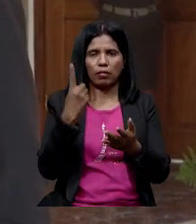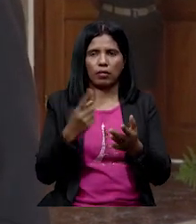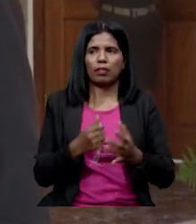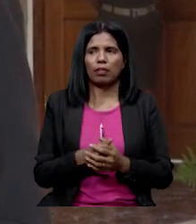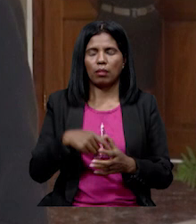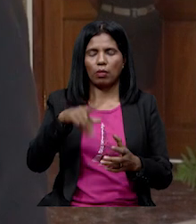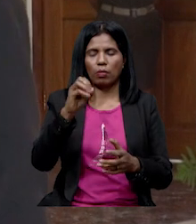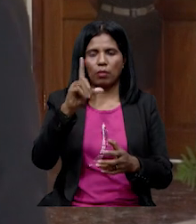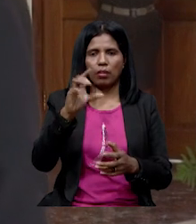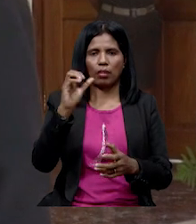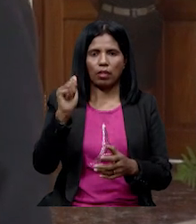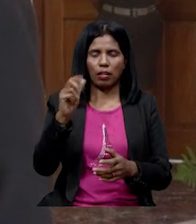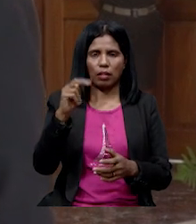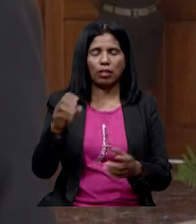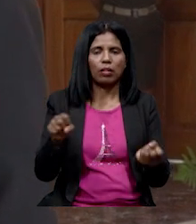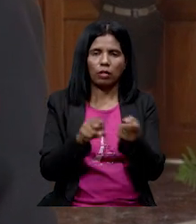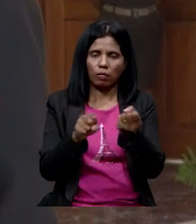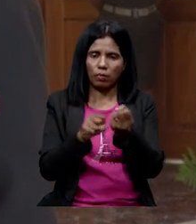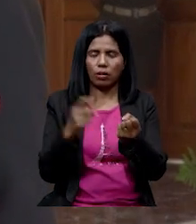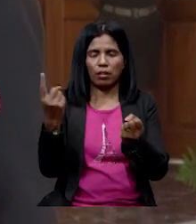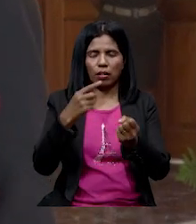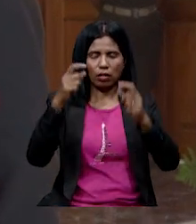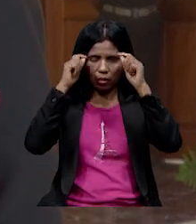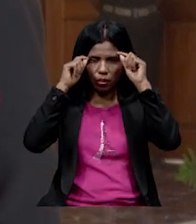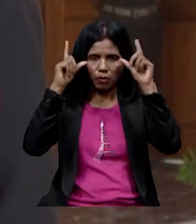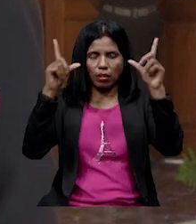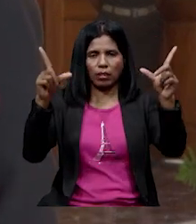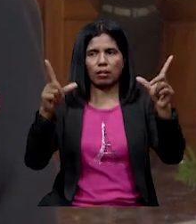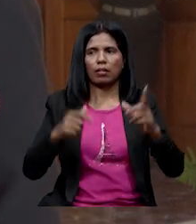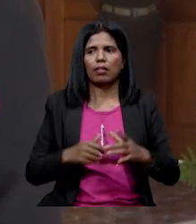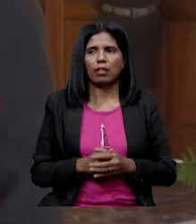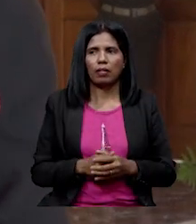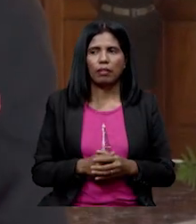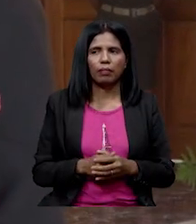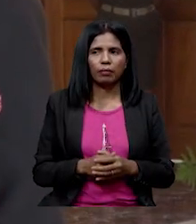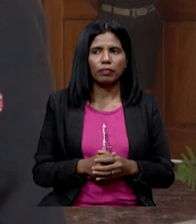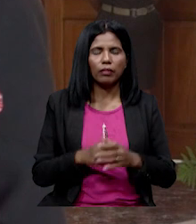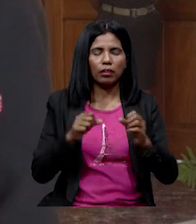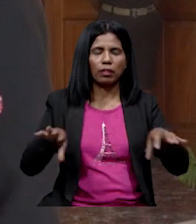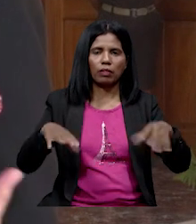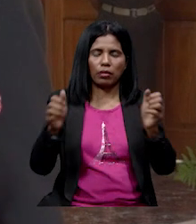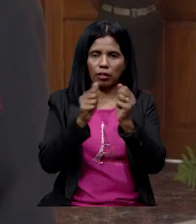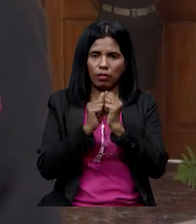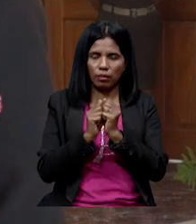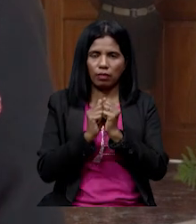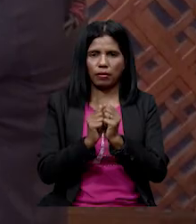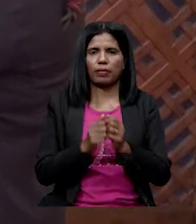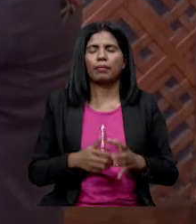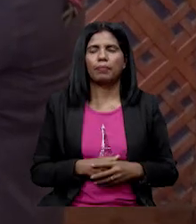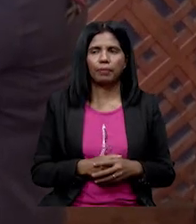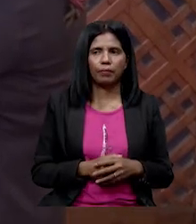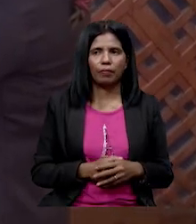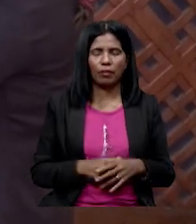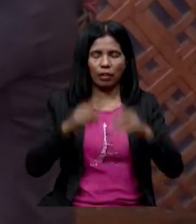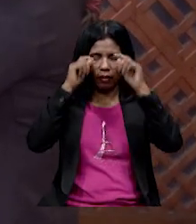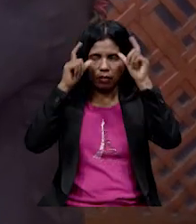Poland, we will always support democracy in Timor-Leste, and we are willing to cooperate as much as possible.